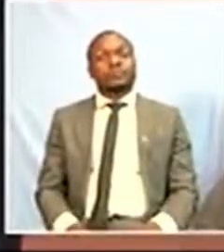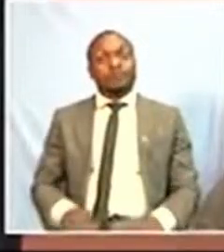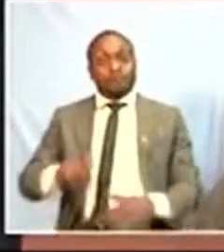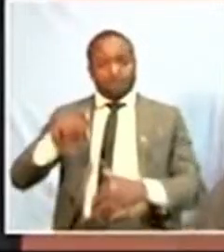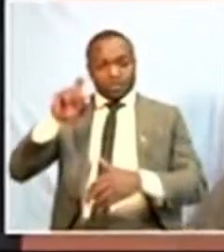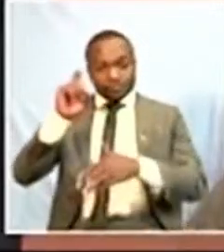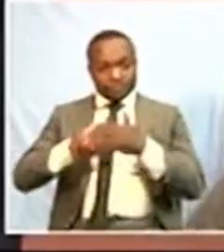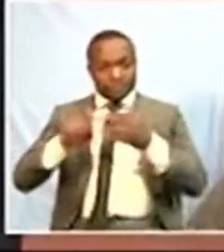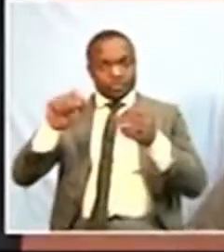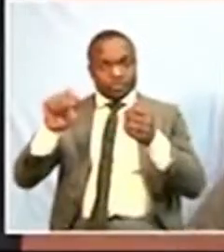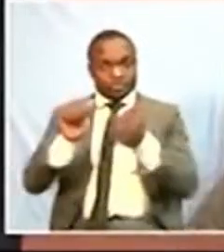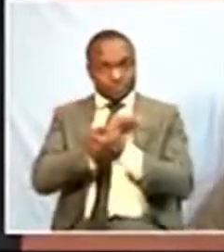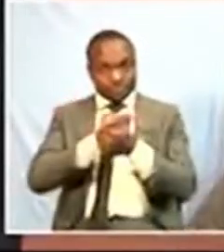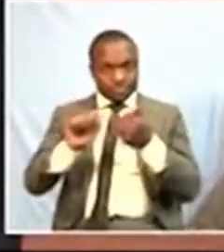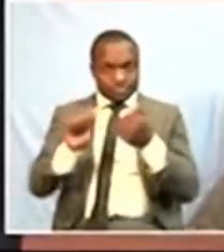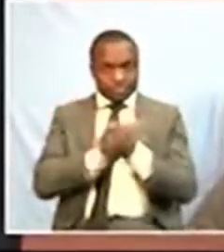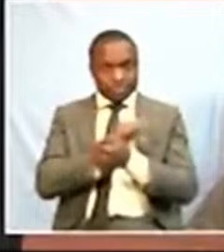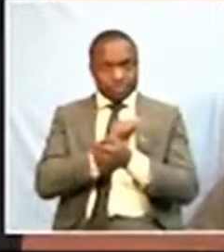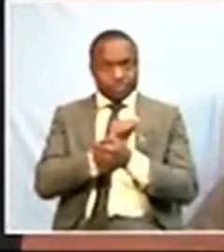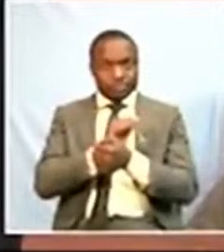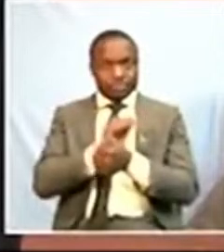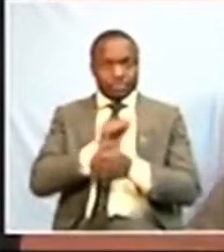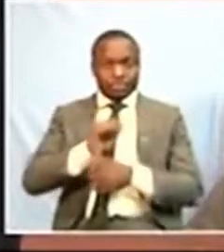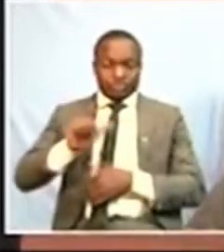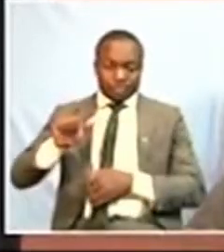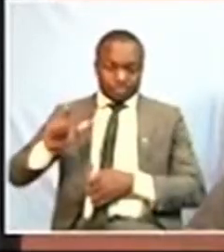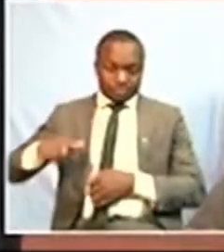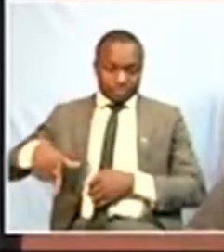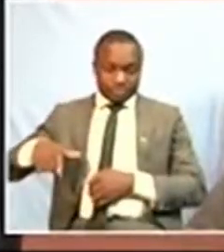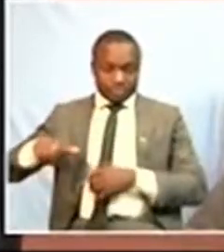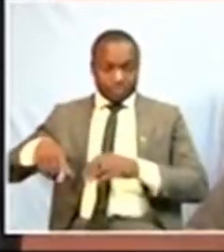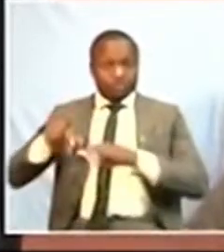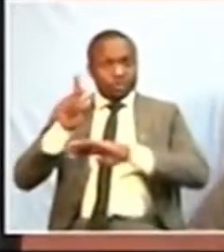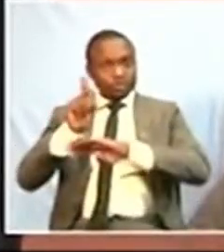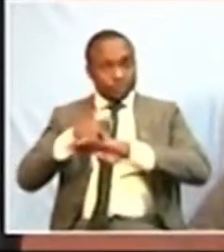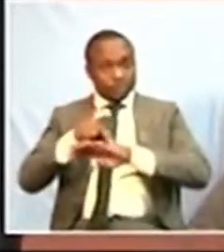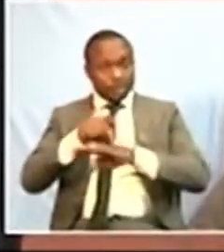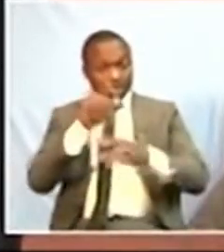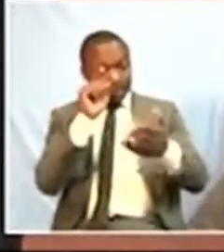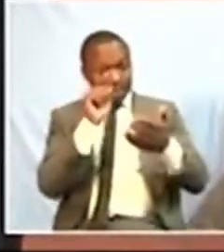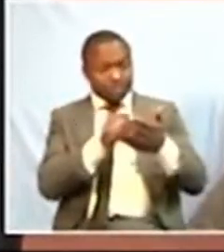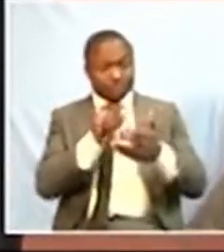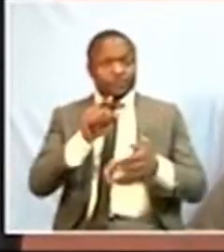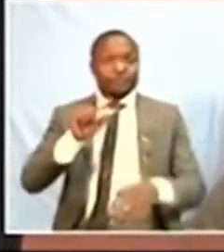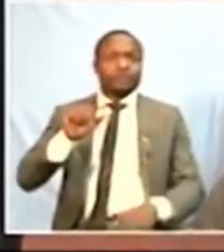the delay of the project. So this project, Chair,